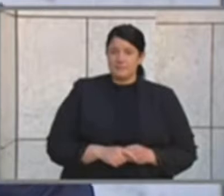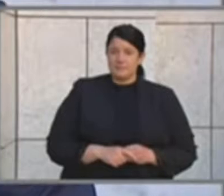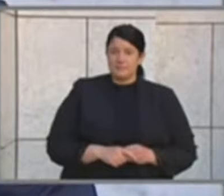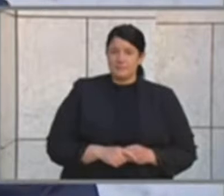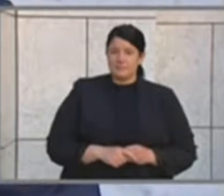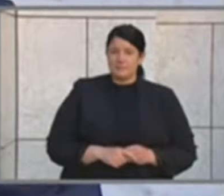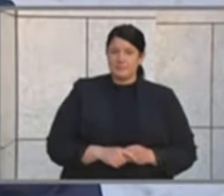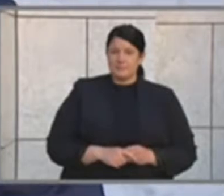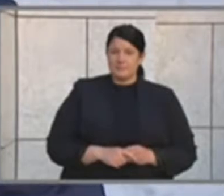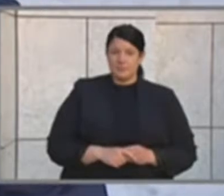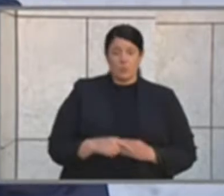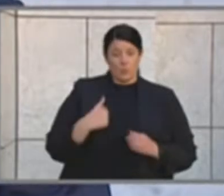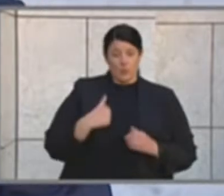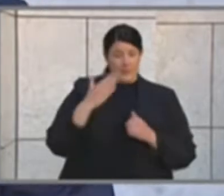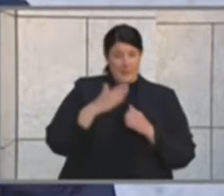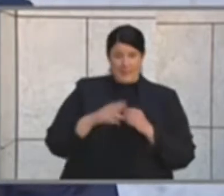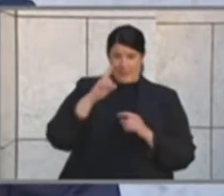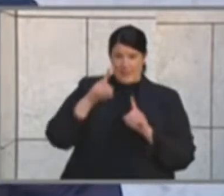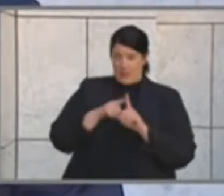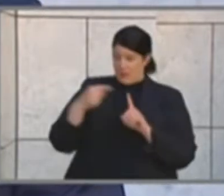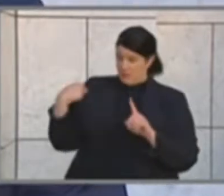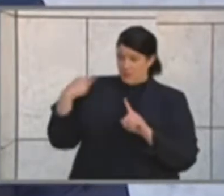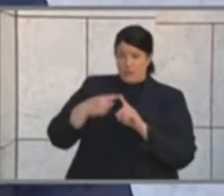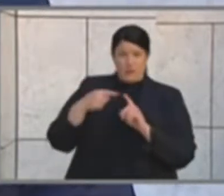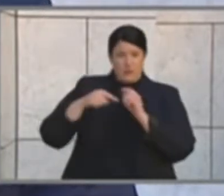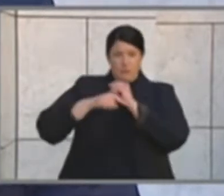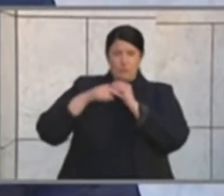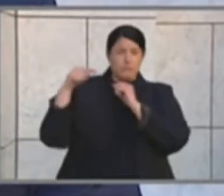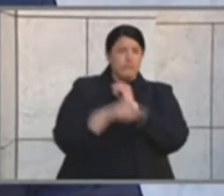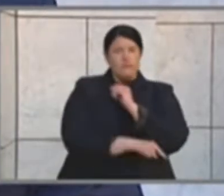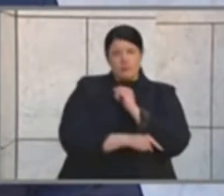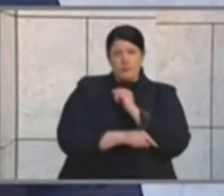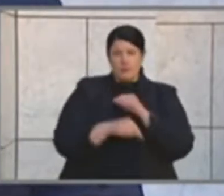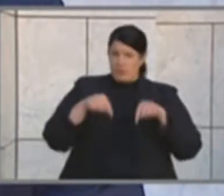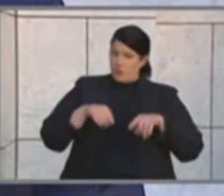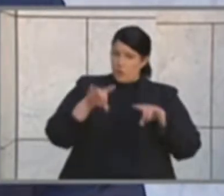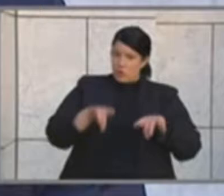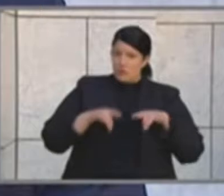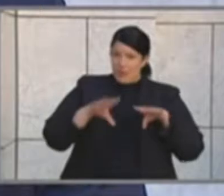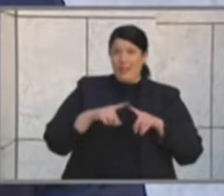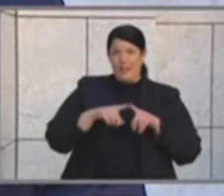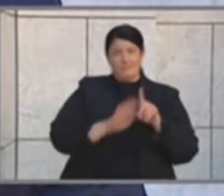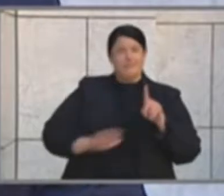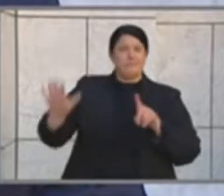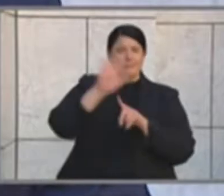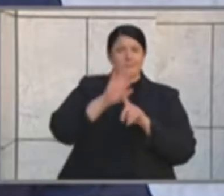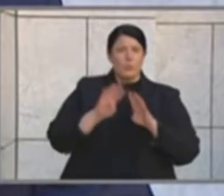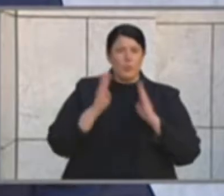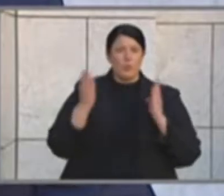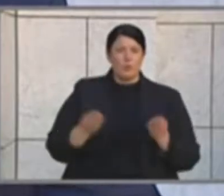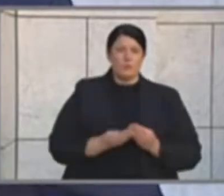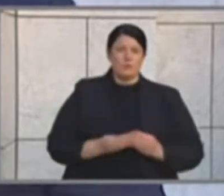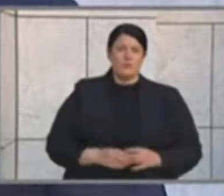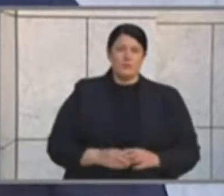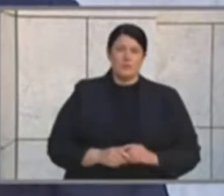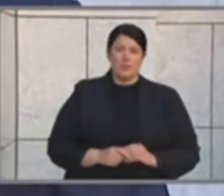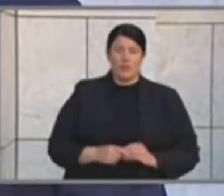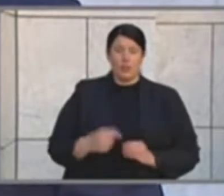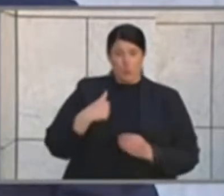seen occurring in these recent months. So those supports were there. They were put in place